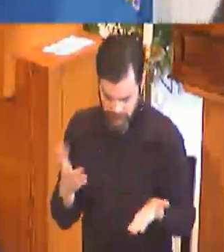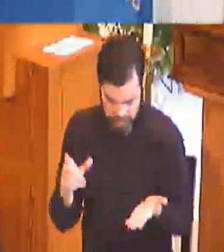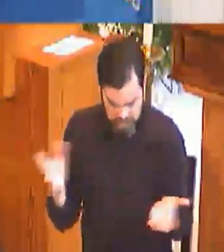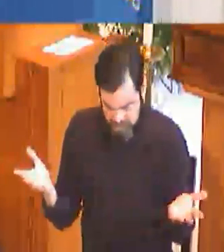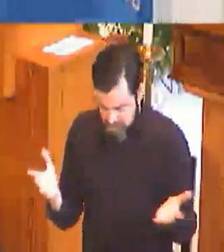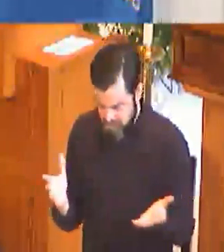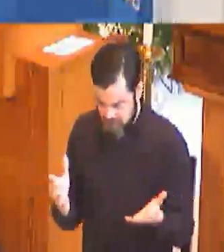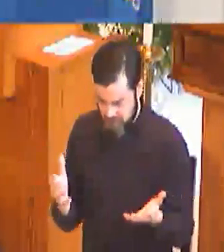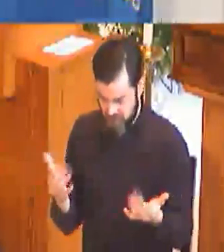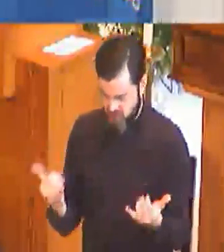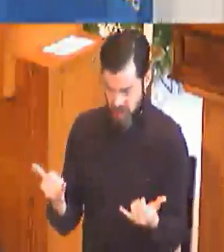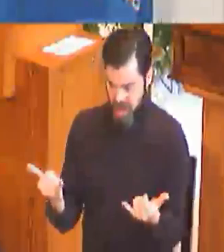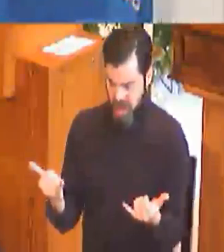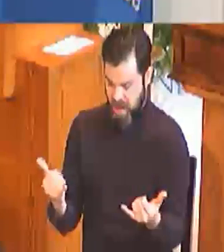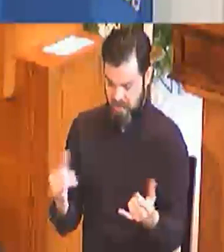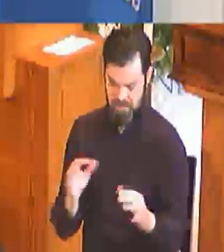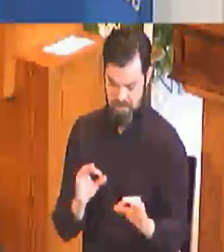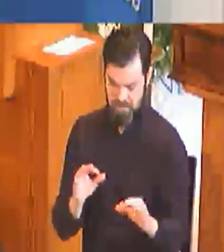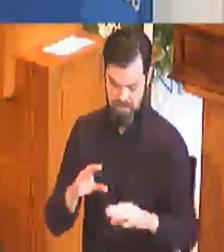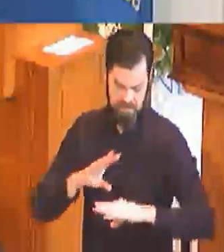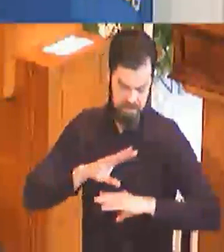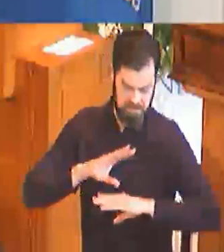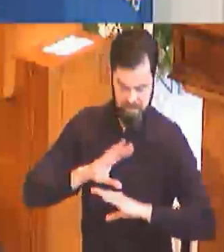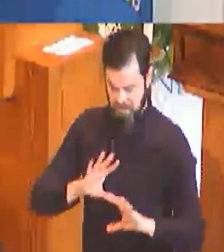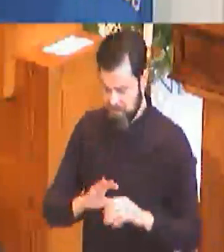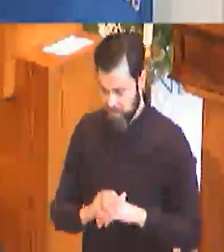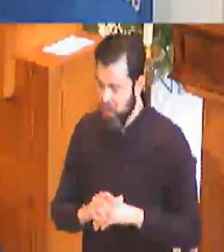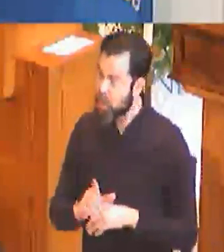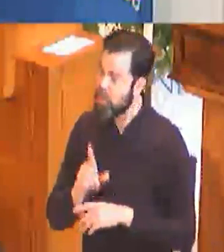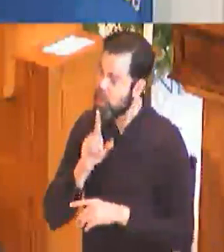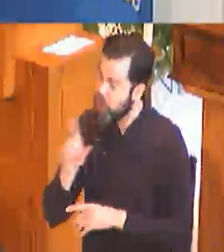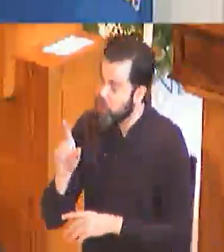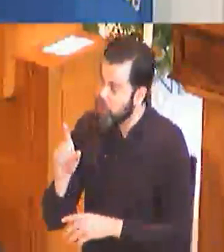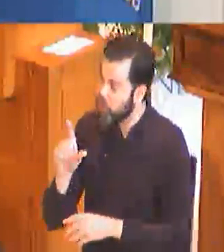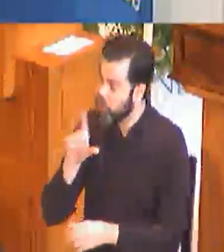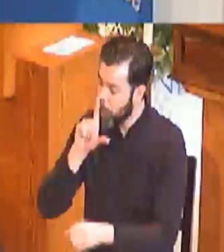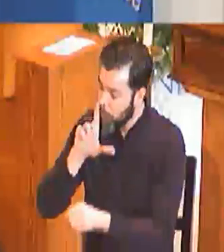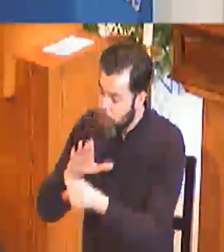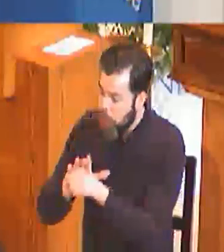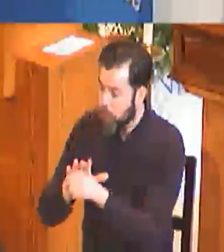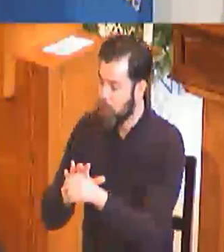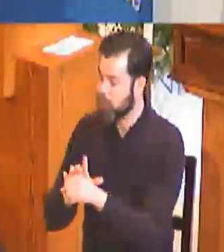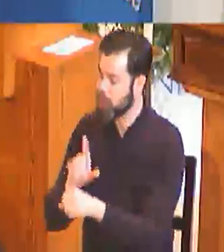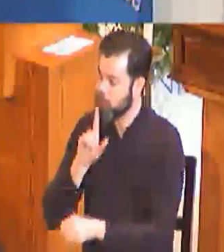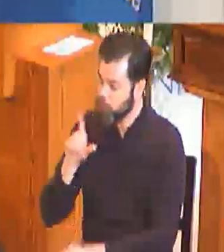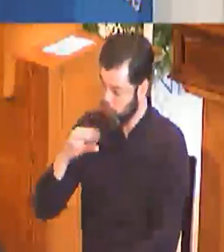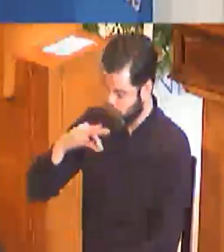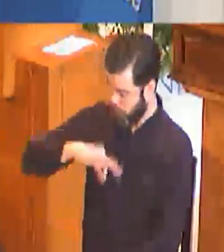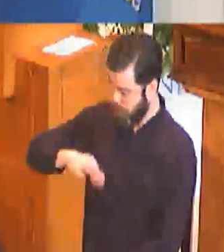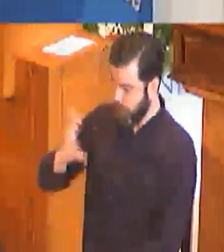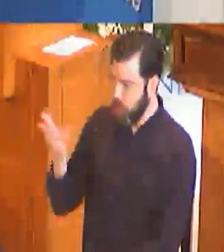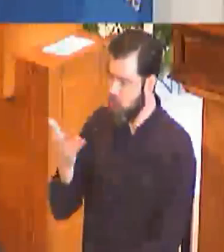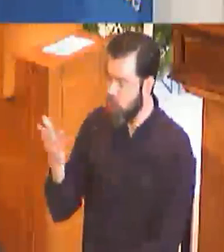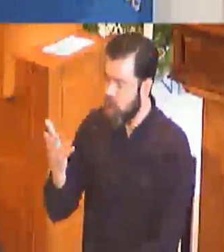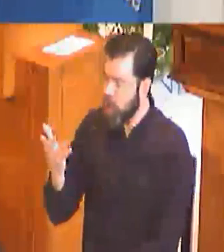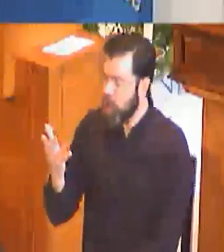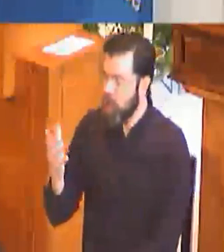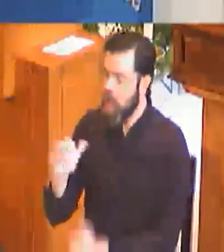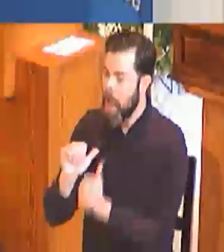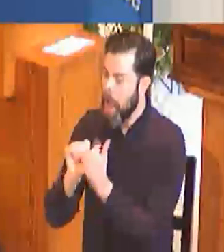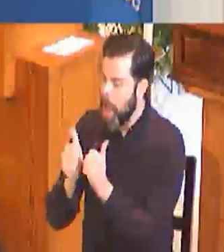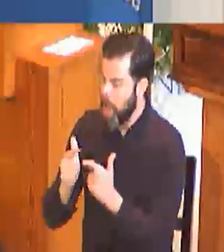the true reward, the true promise of paradise is about how we